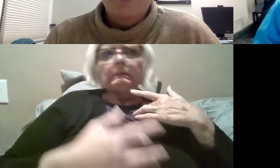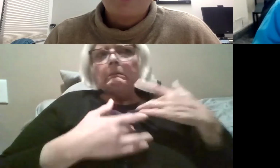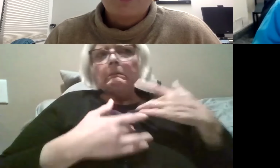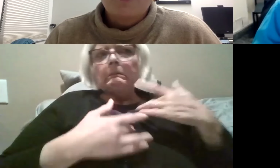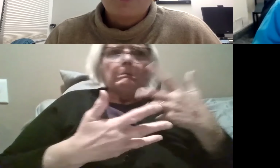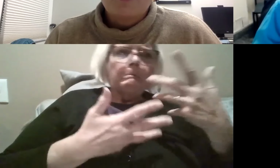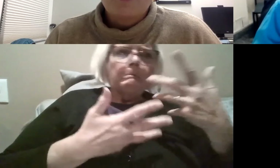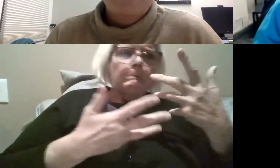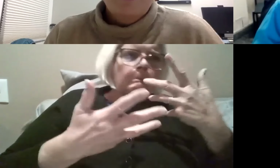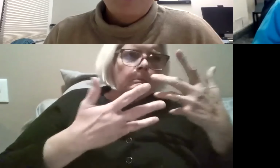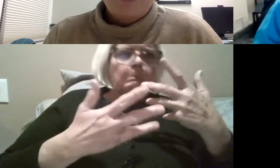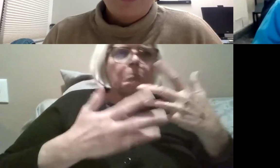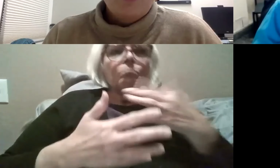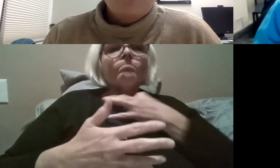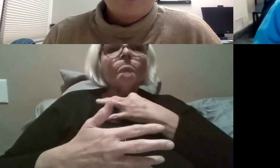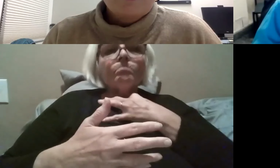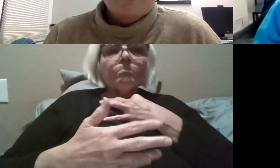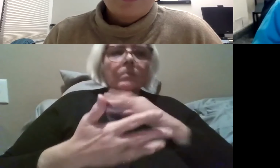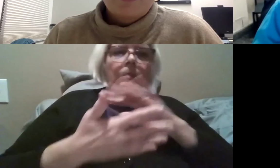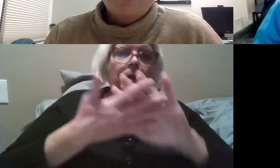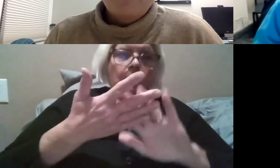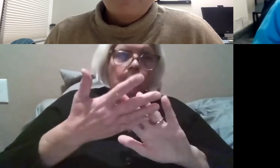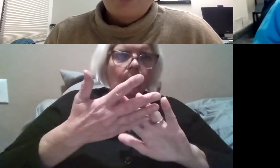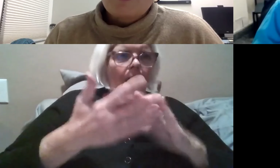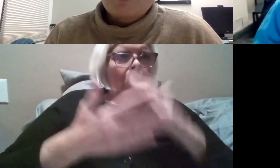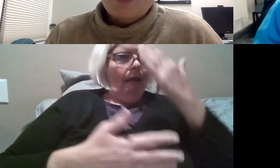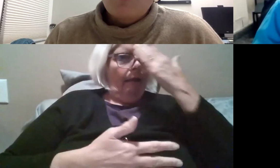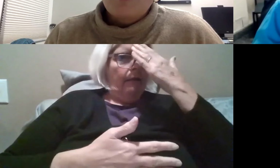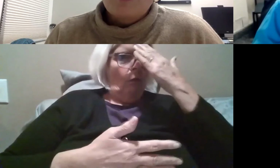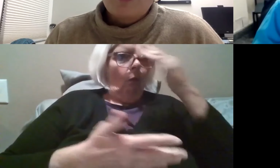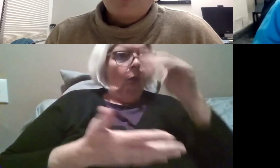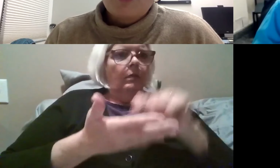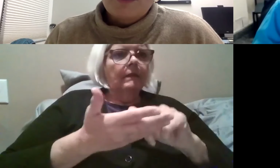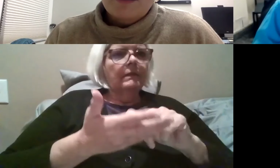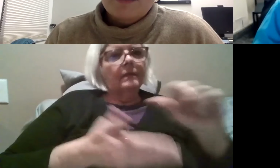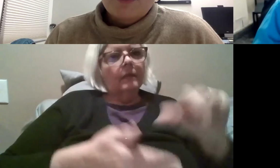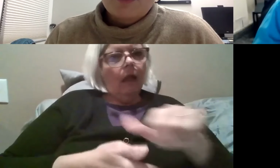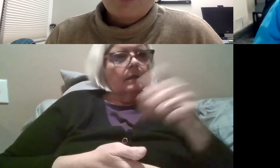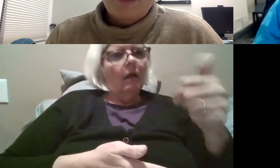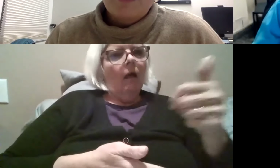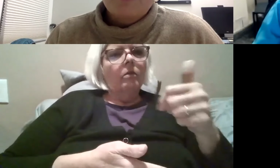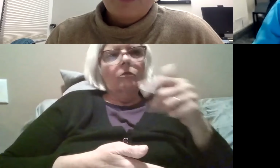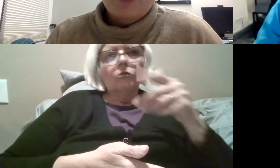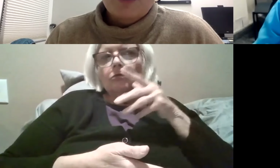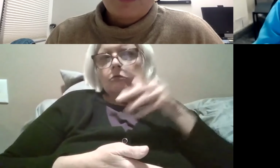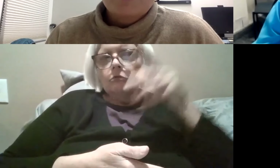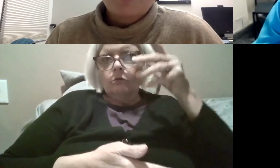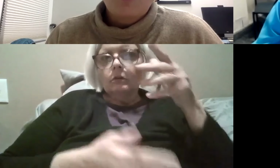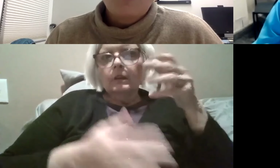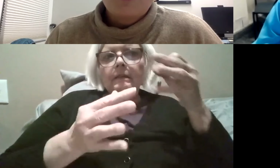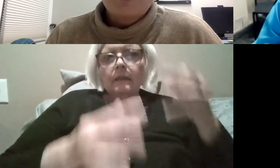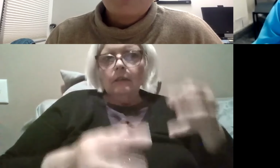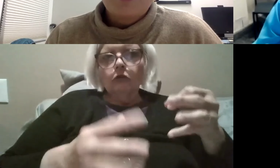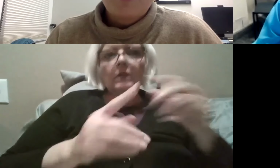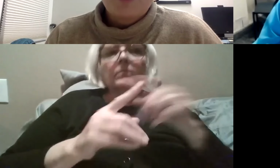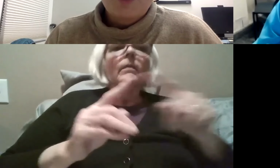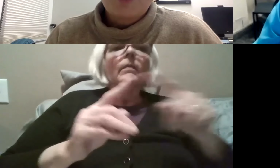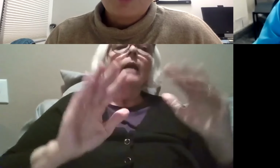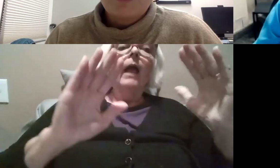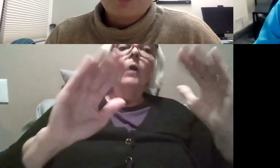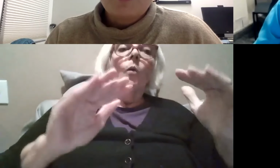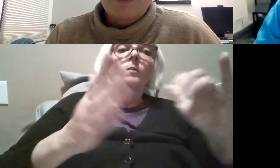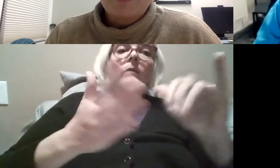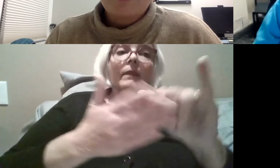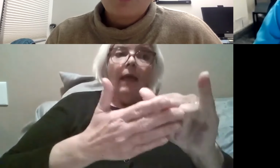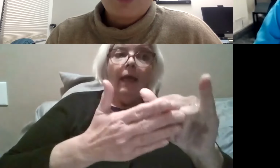decision. But I hope this was helpful. I hope you can continue to find information that's helpful. And for every